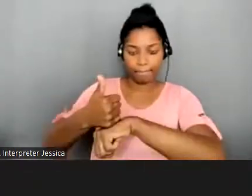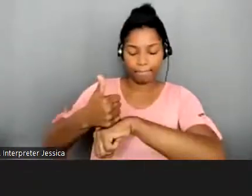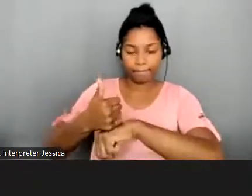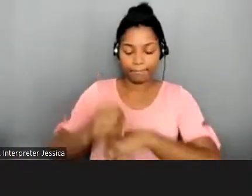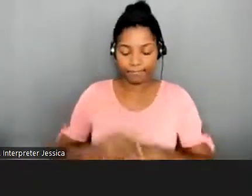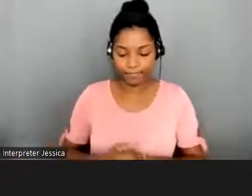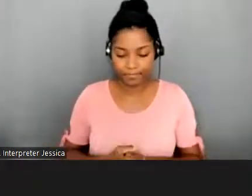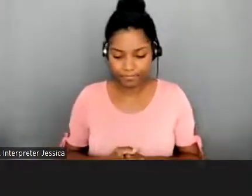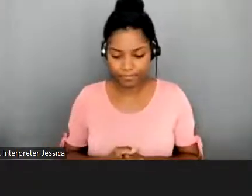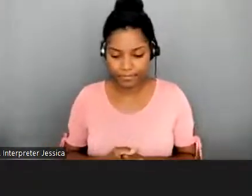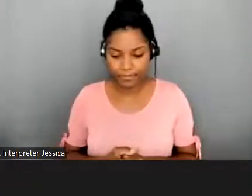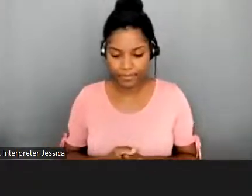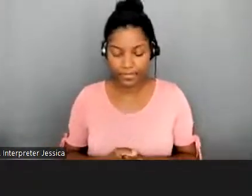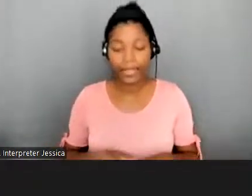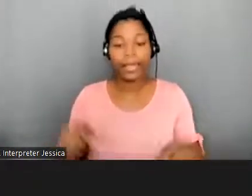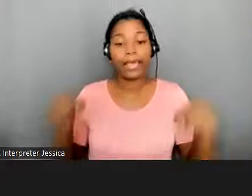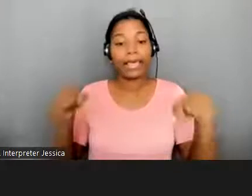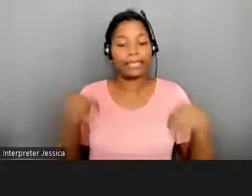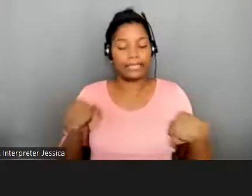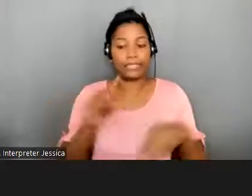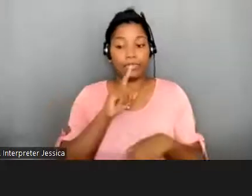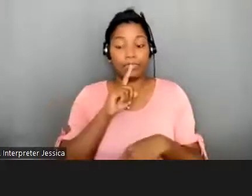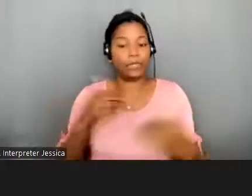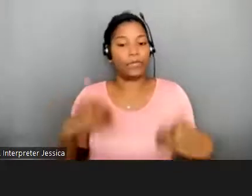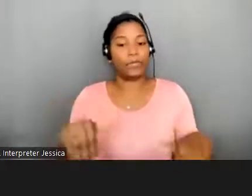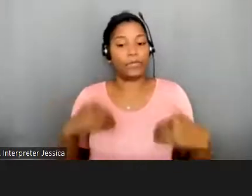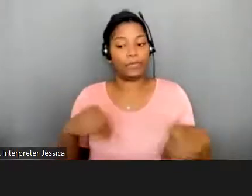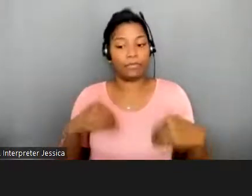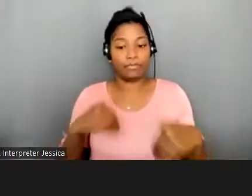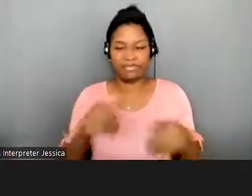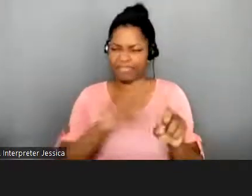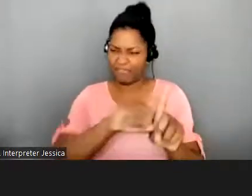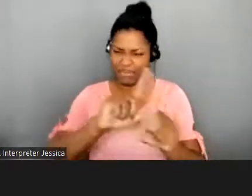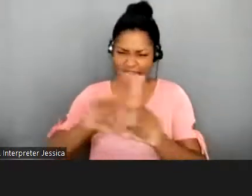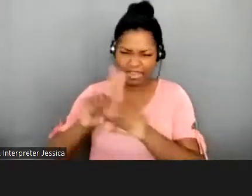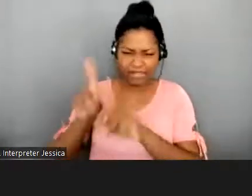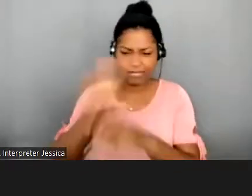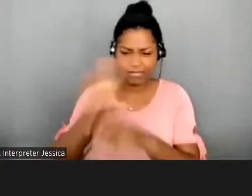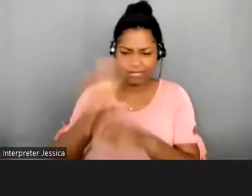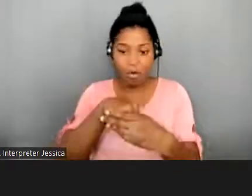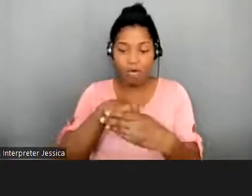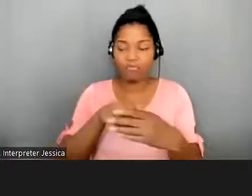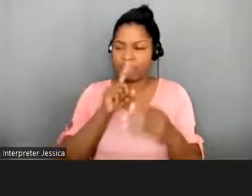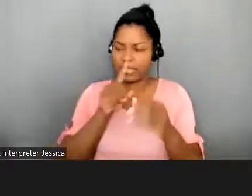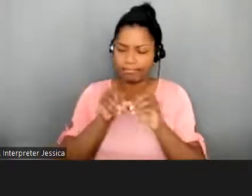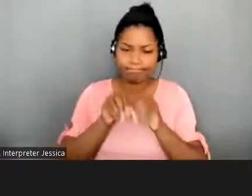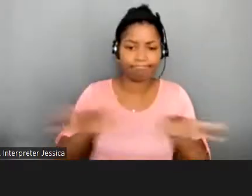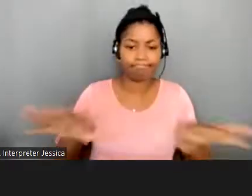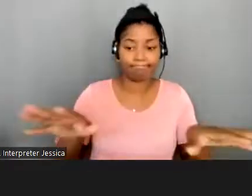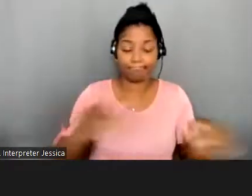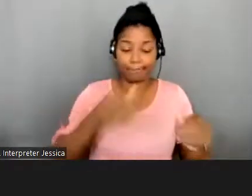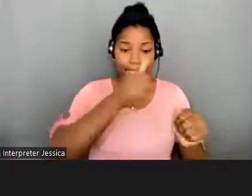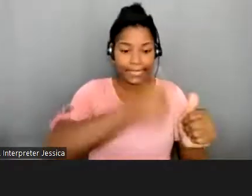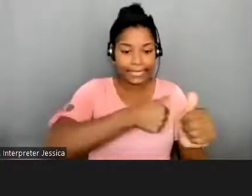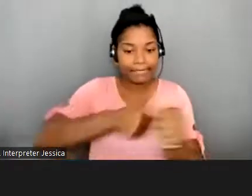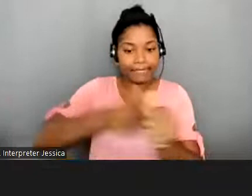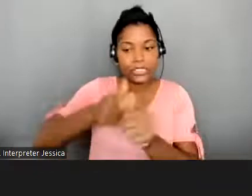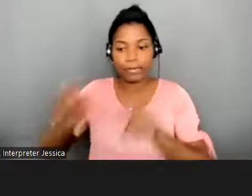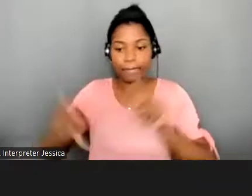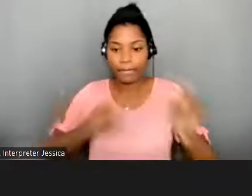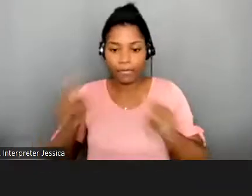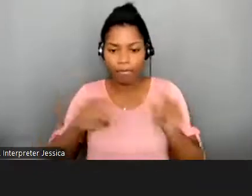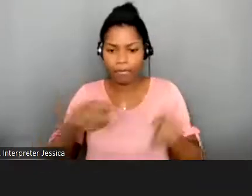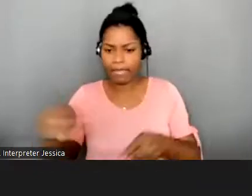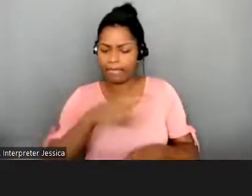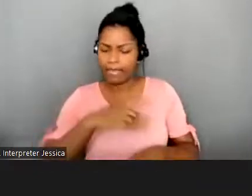Connect is a cross-sector initiative that fosters a nationwide network of individual champions who are committed